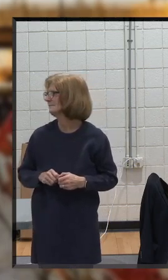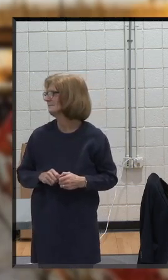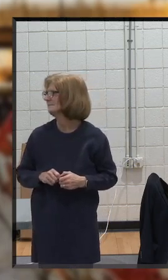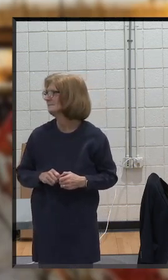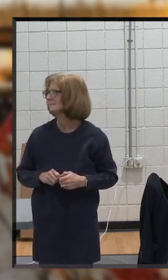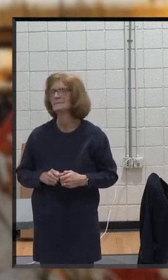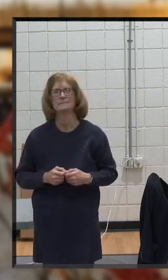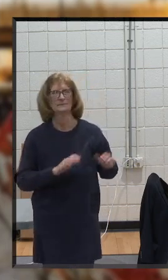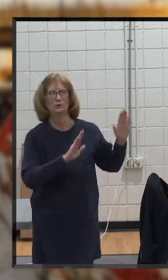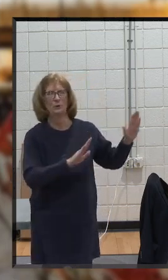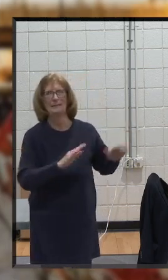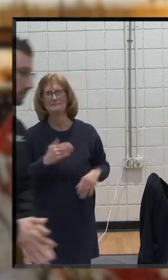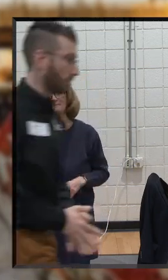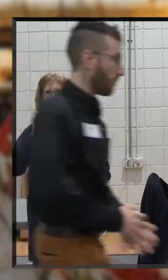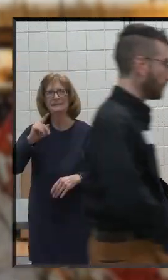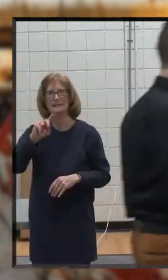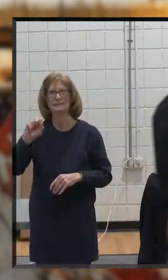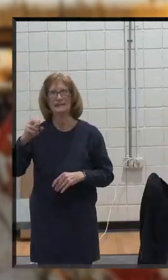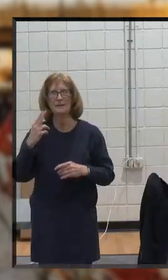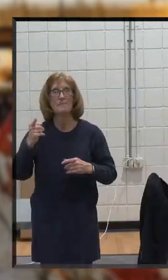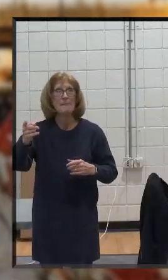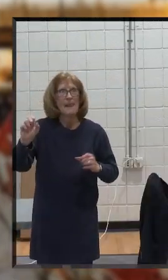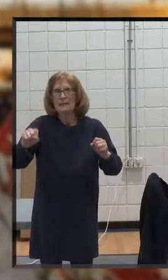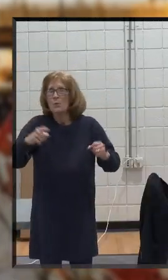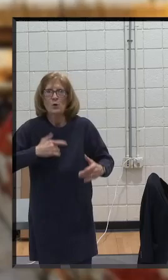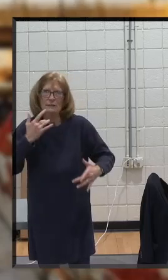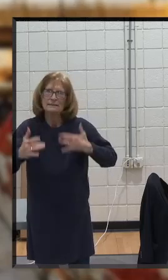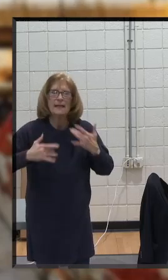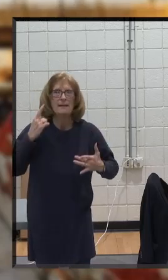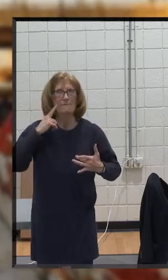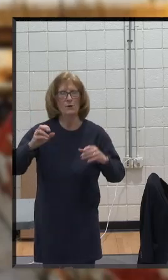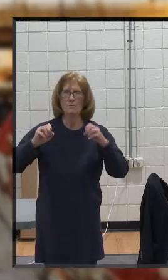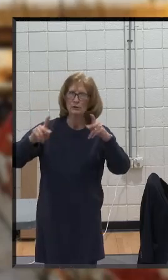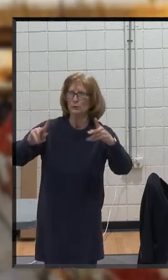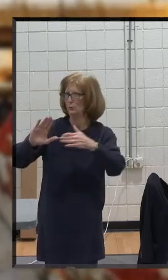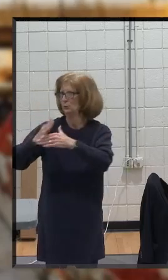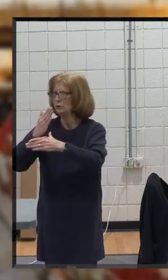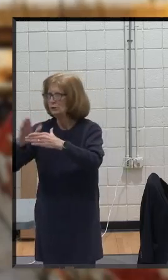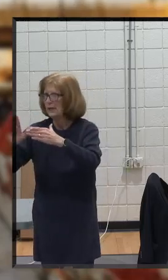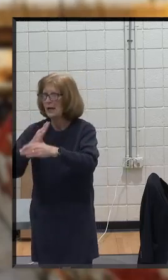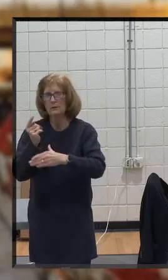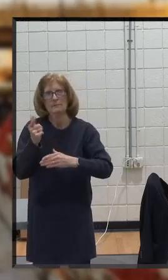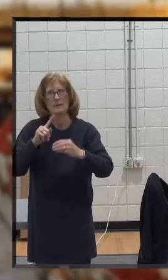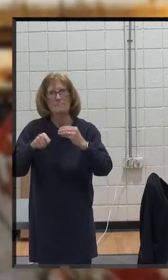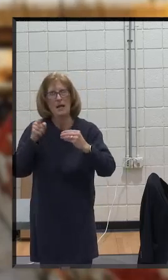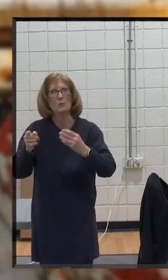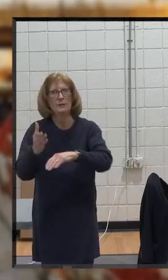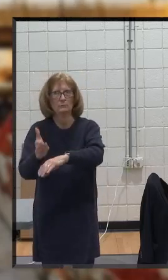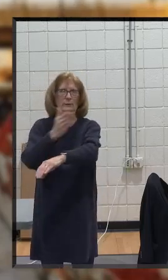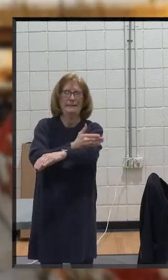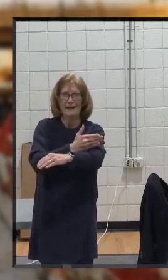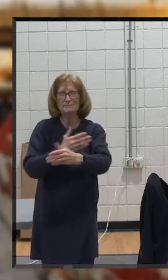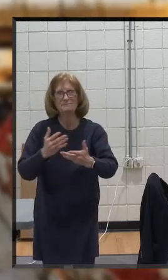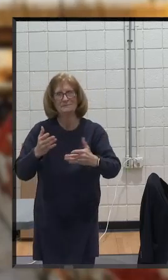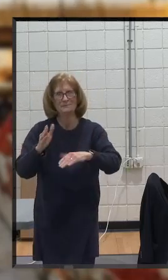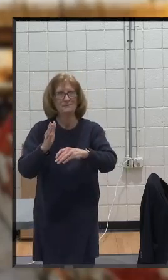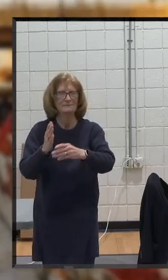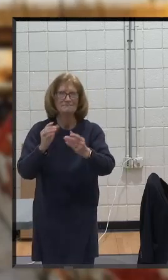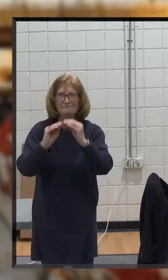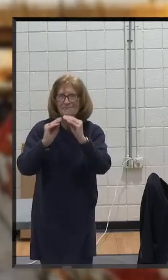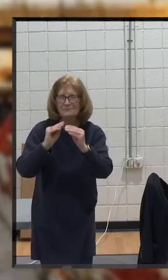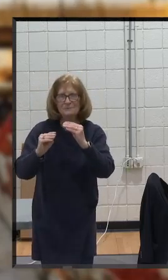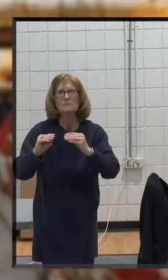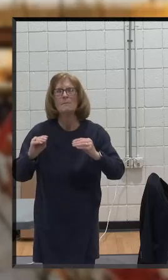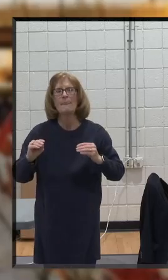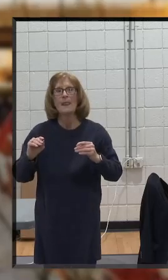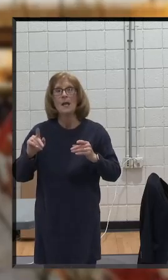Great, thanks, Zach. Yeah, we're excited for the opportunity to share a little bit about this rehabilitation project. I'll say a little bit about